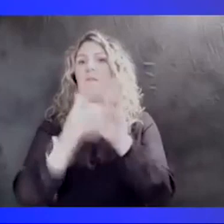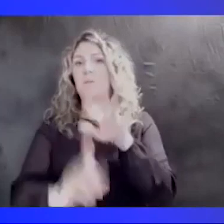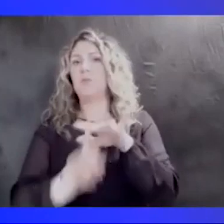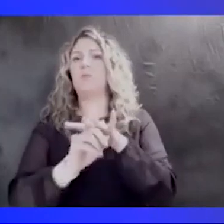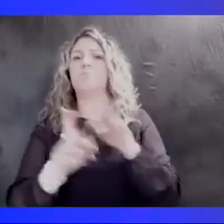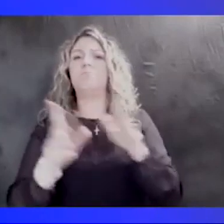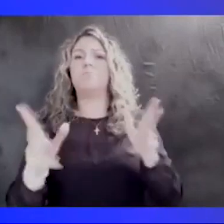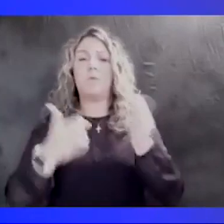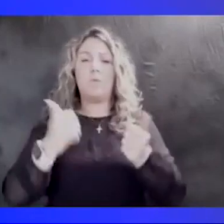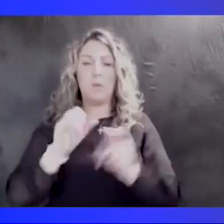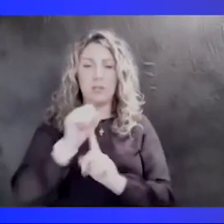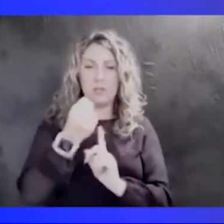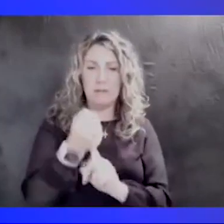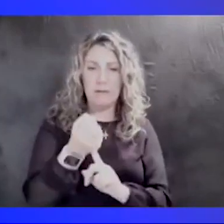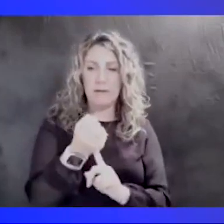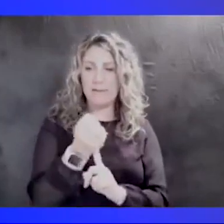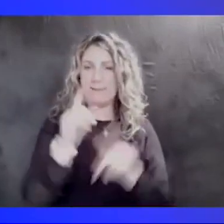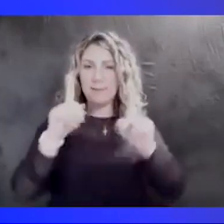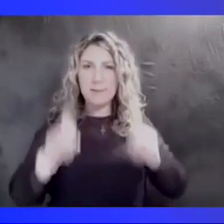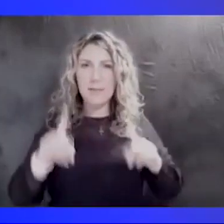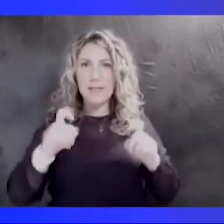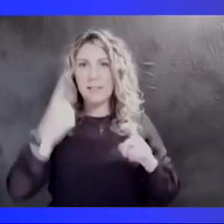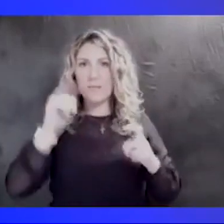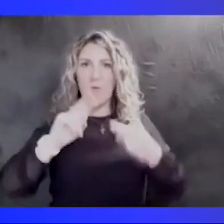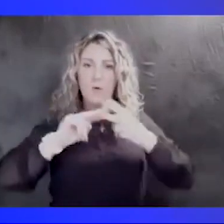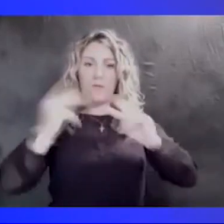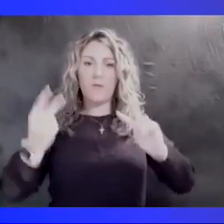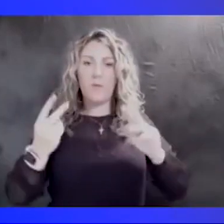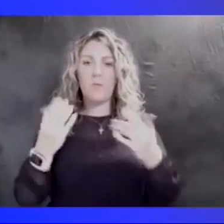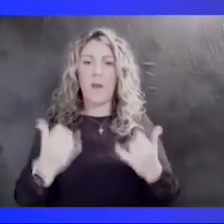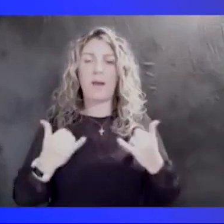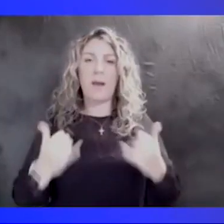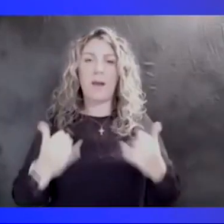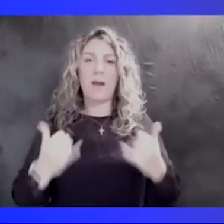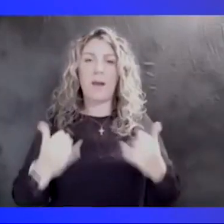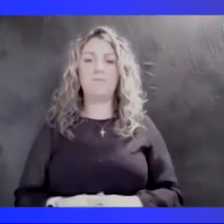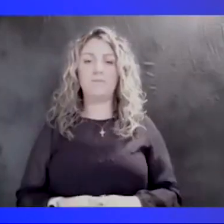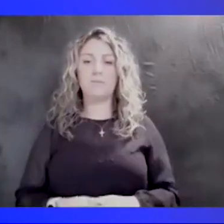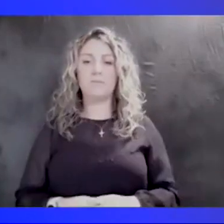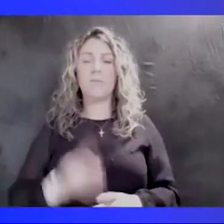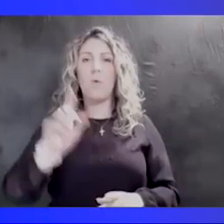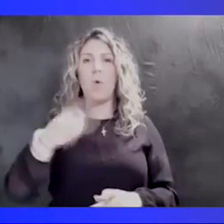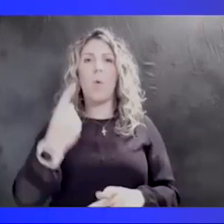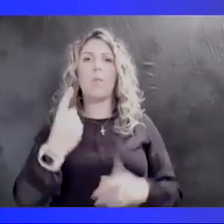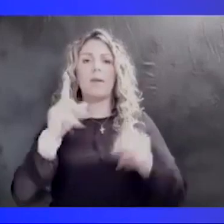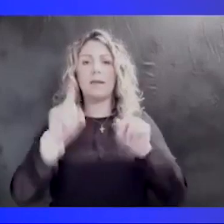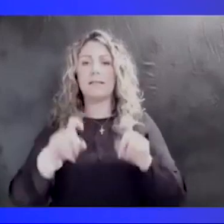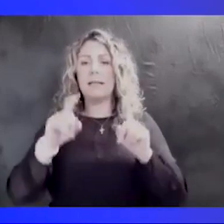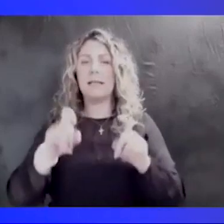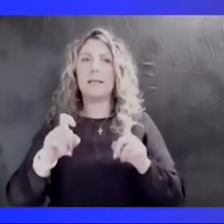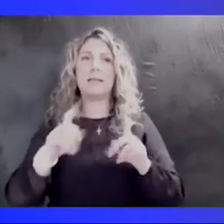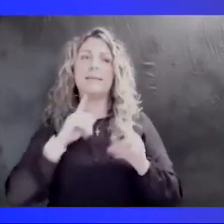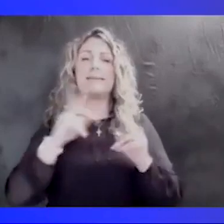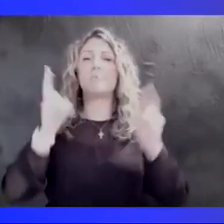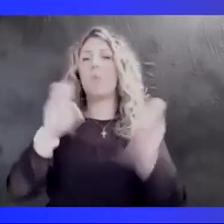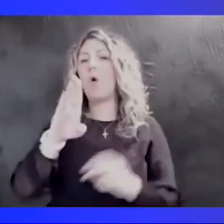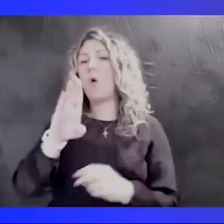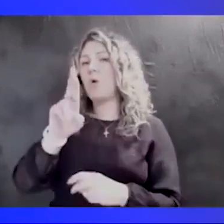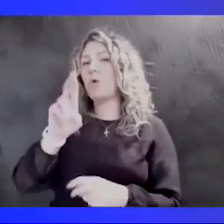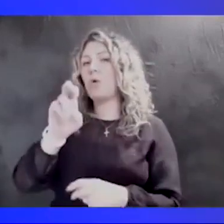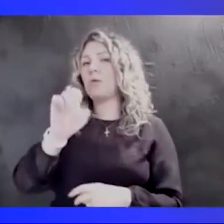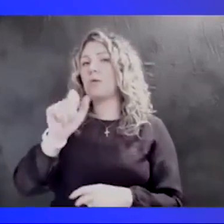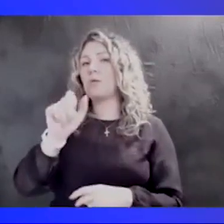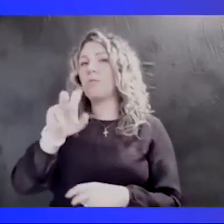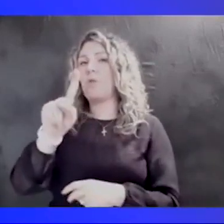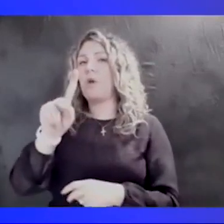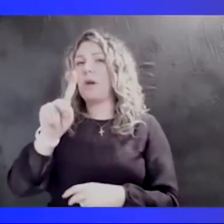we testing for the variant. And at current, we are only testing those that are considered a breakthrough infection. So if they've been fully vaccinated,